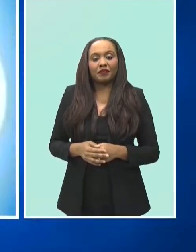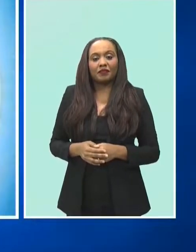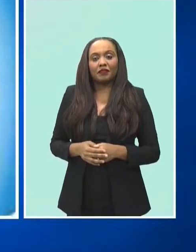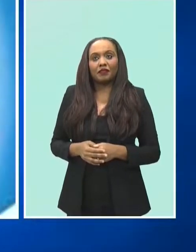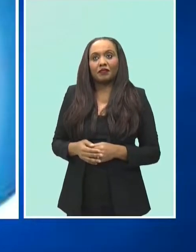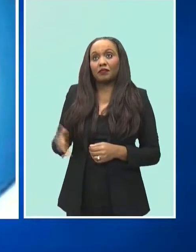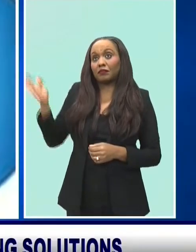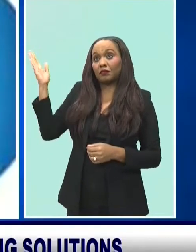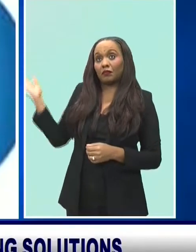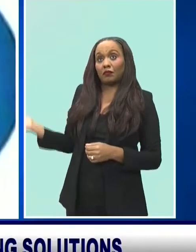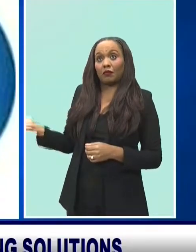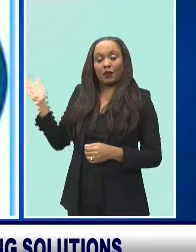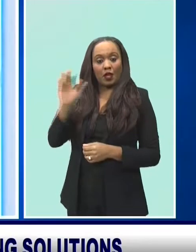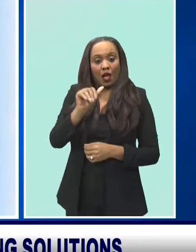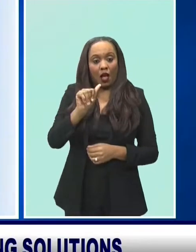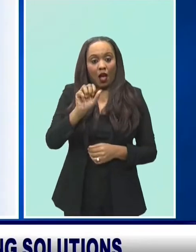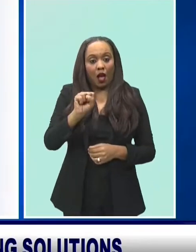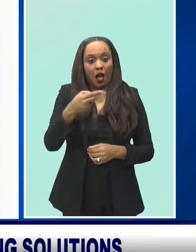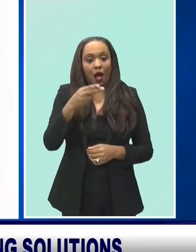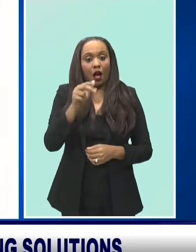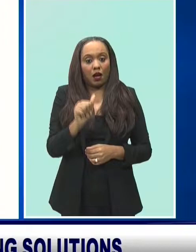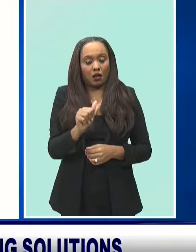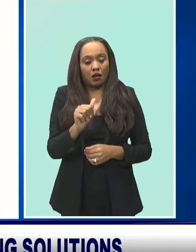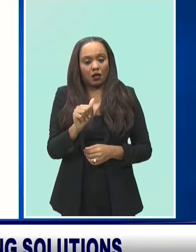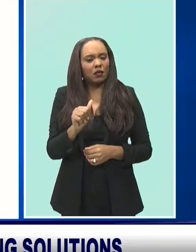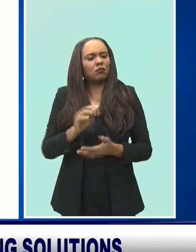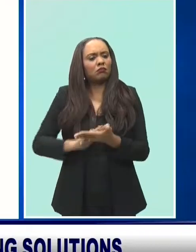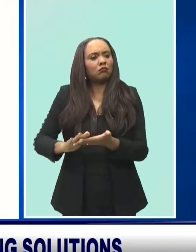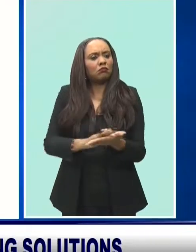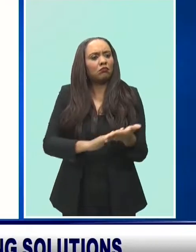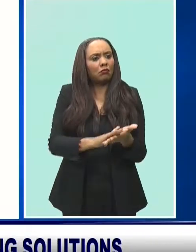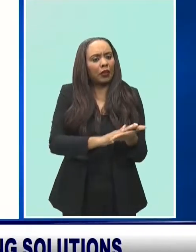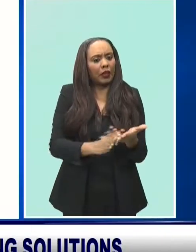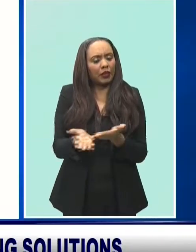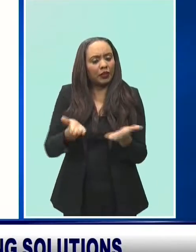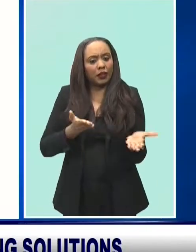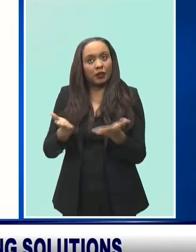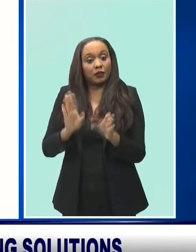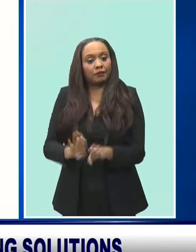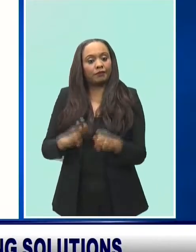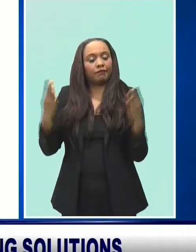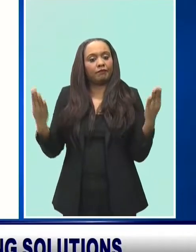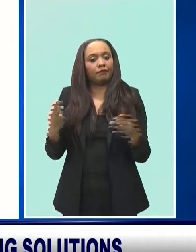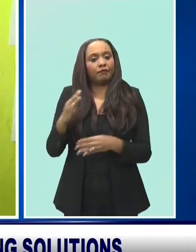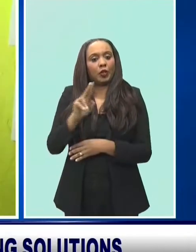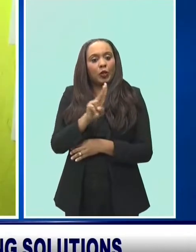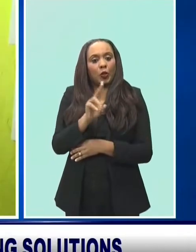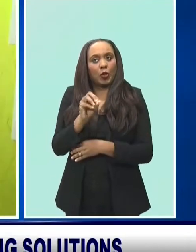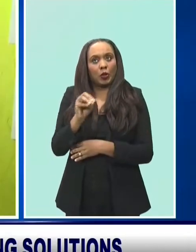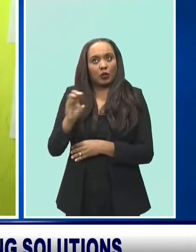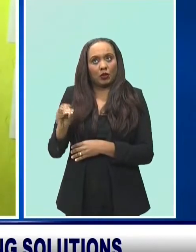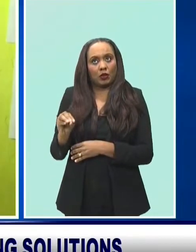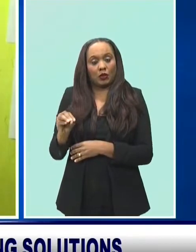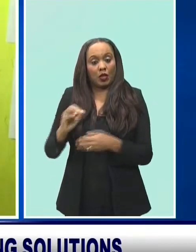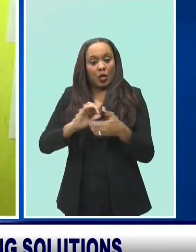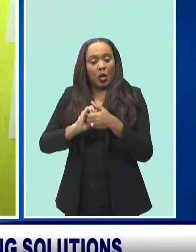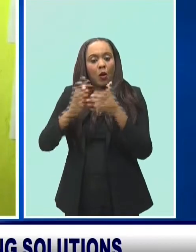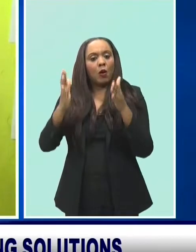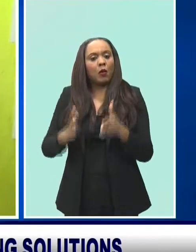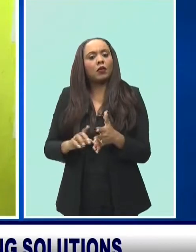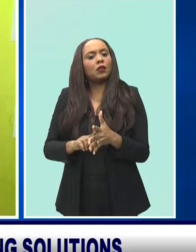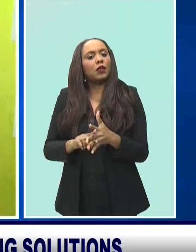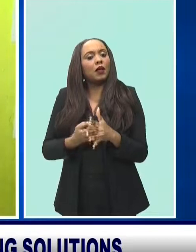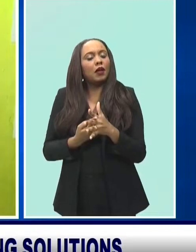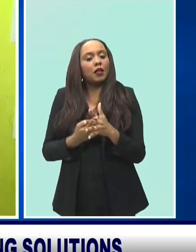Asha's Complete Services is your go-to for cleaning solutions. Opened in 2000, owner Kay Baptiste initially